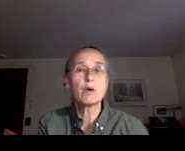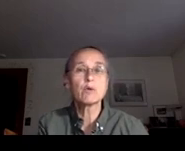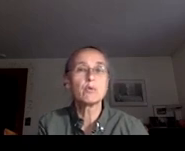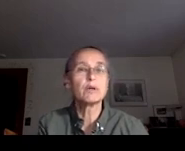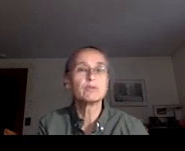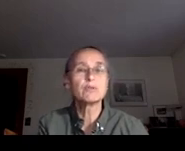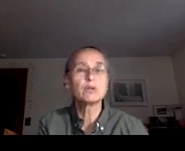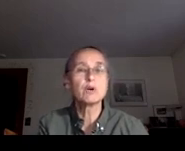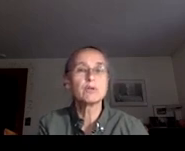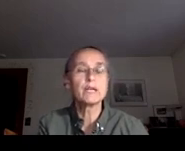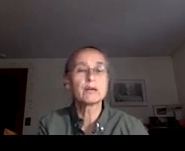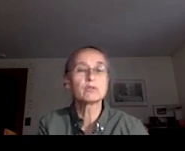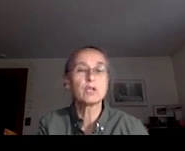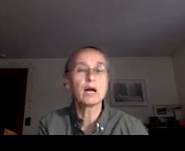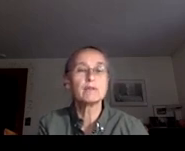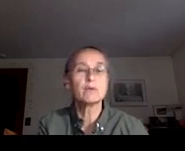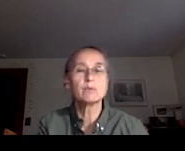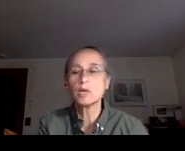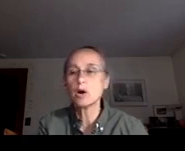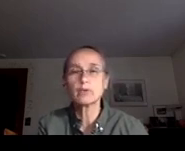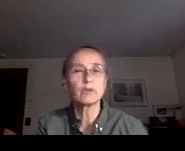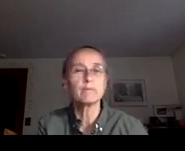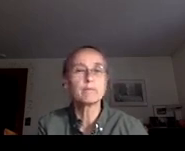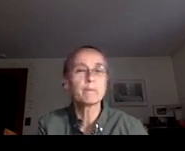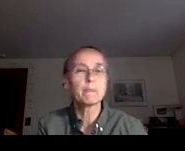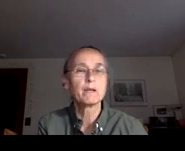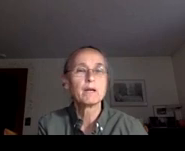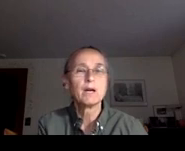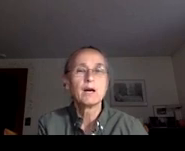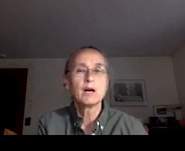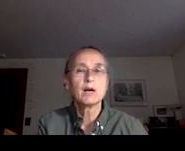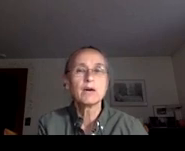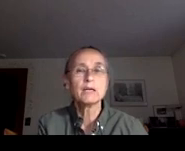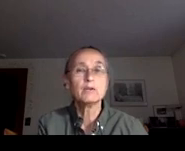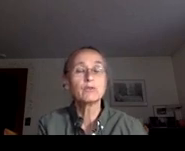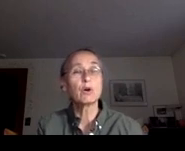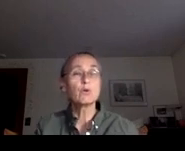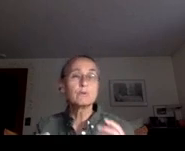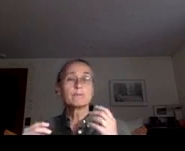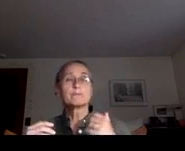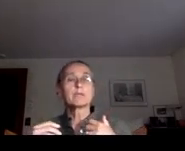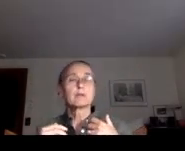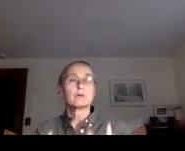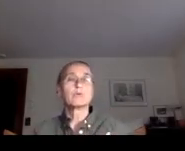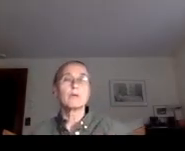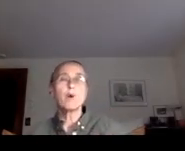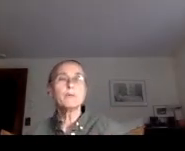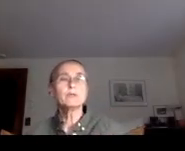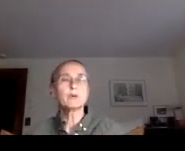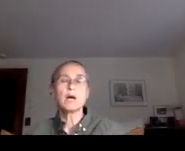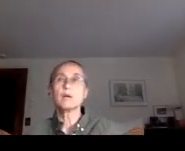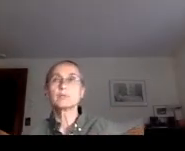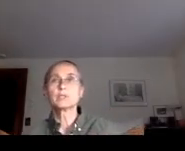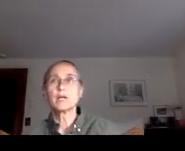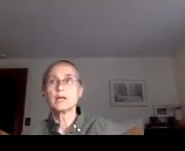of the PowerPoint. So if you can go to the next slide, that would be awesome. All right, so what I'm hoping